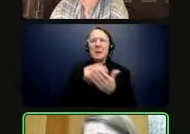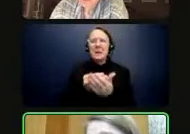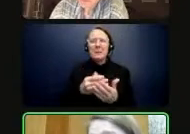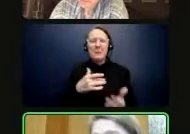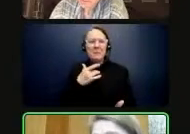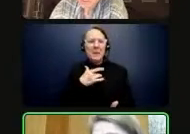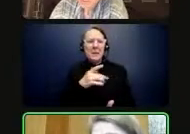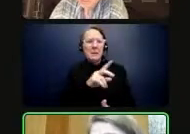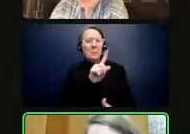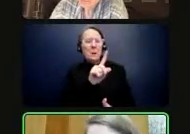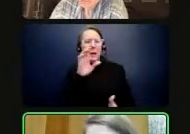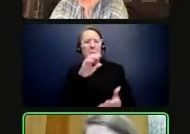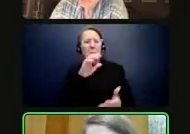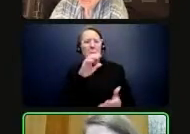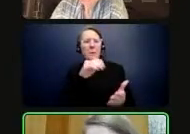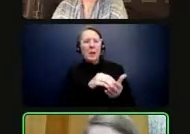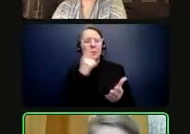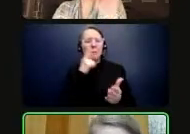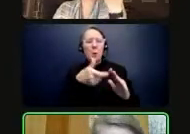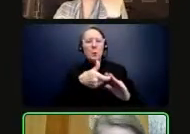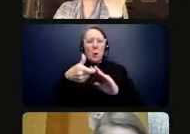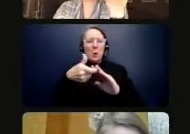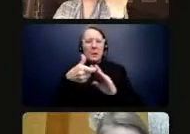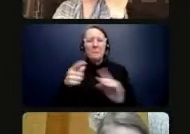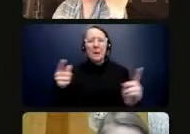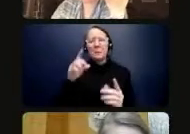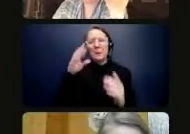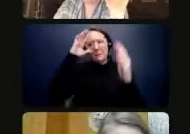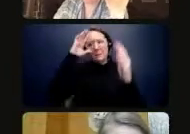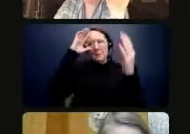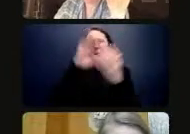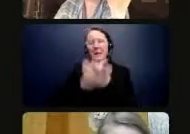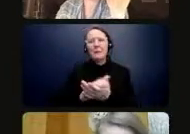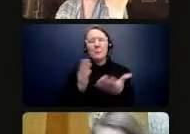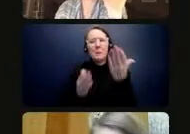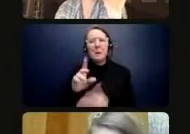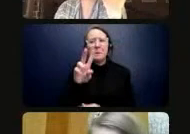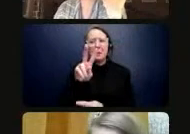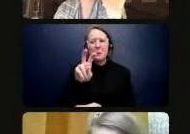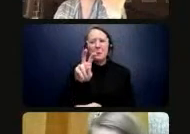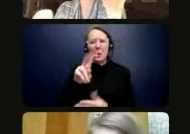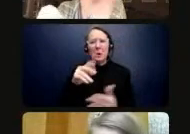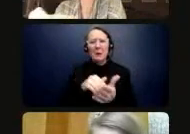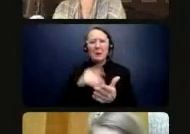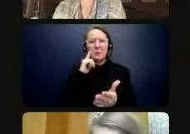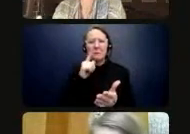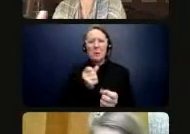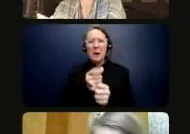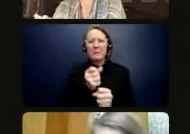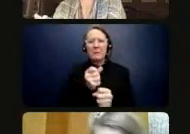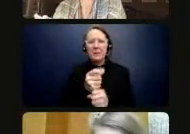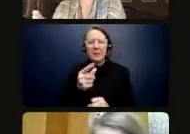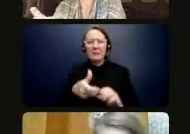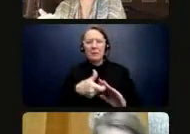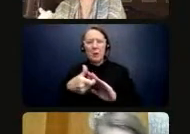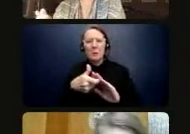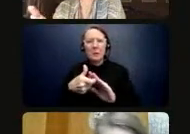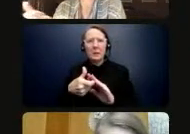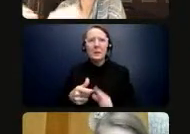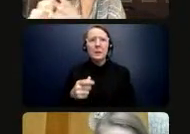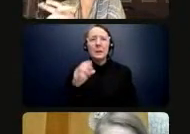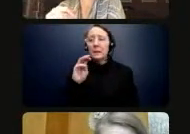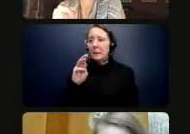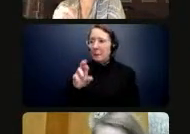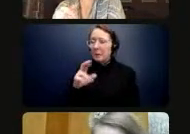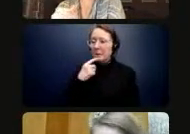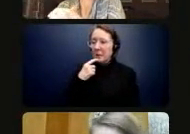actually be at $200,000 annually. Mr. Mayor, Gretchen, could you describe the mission of the response services then?